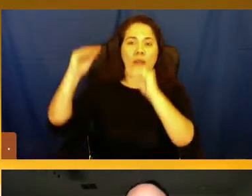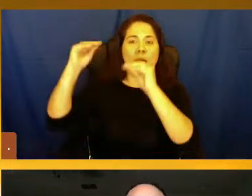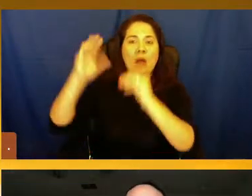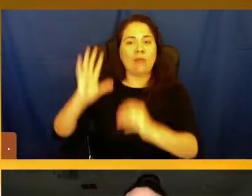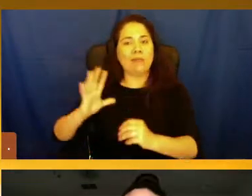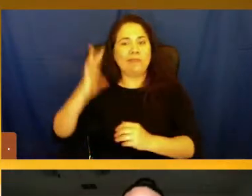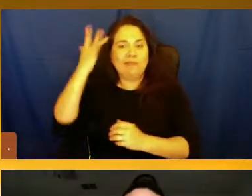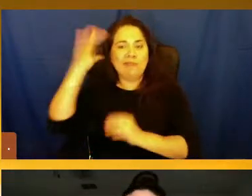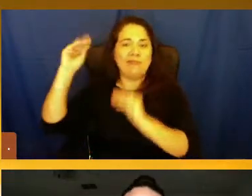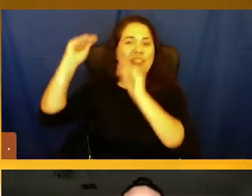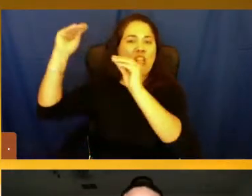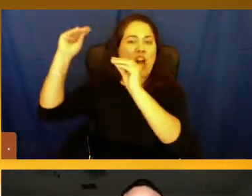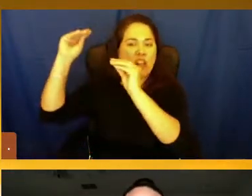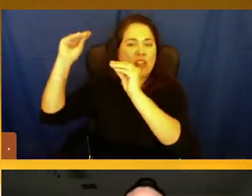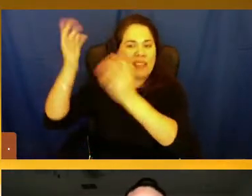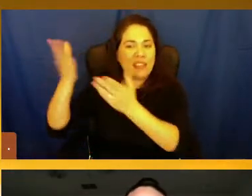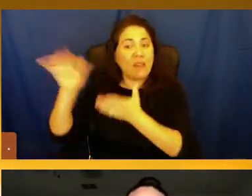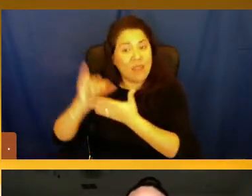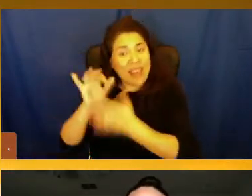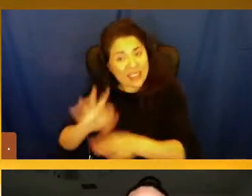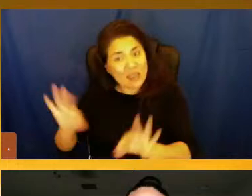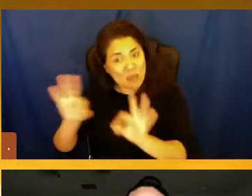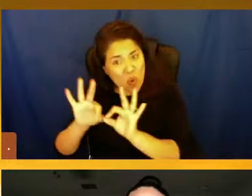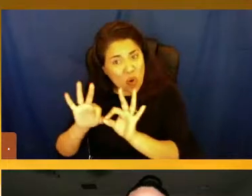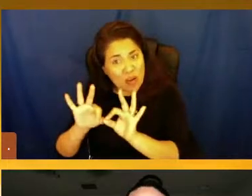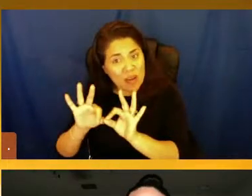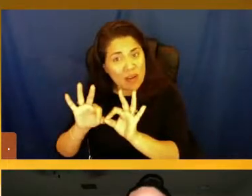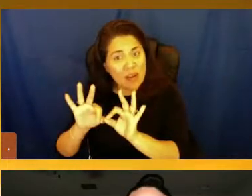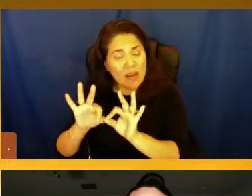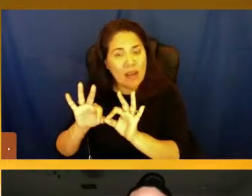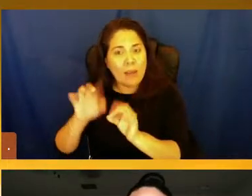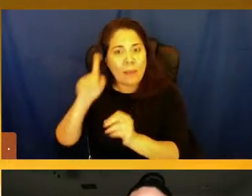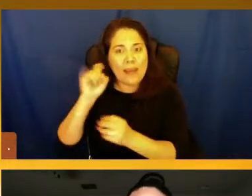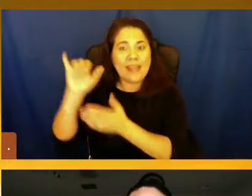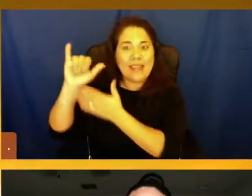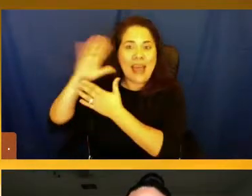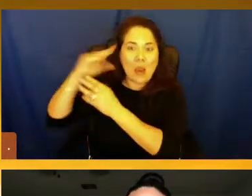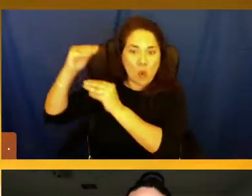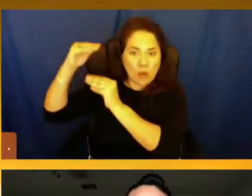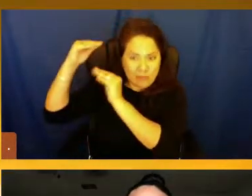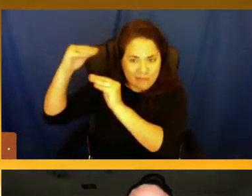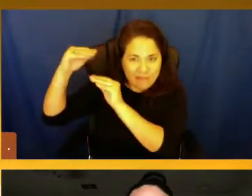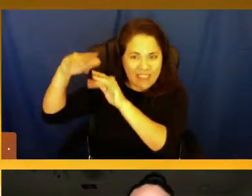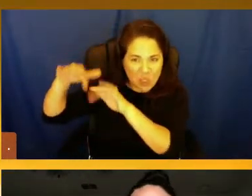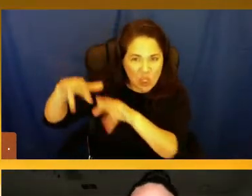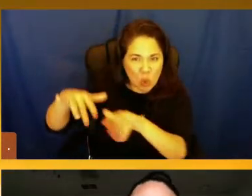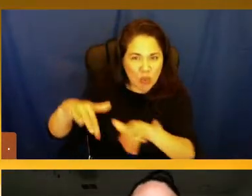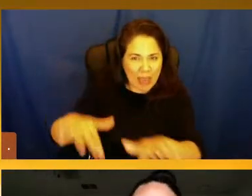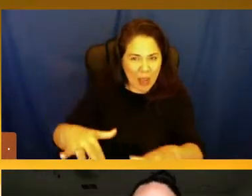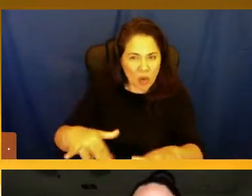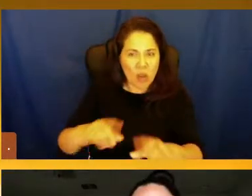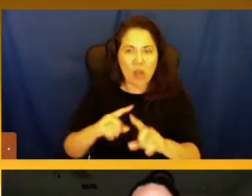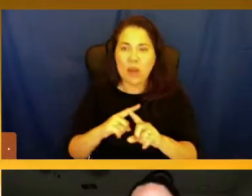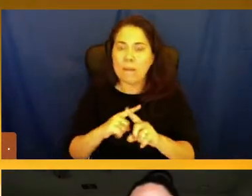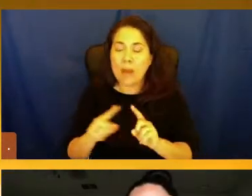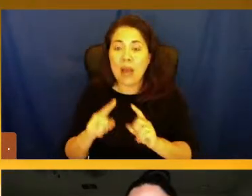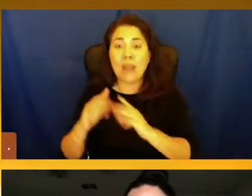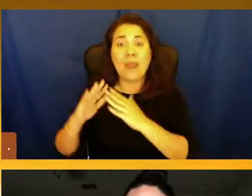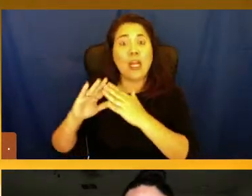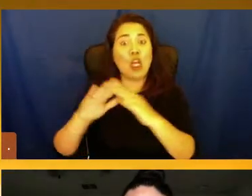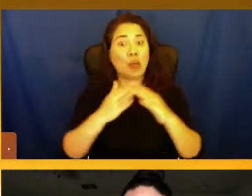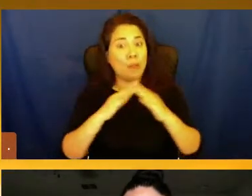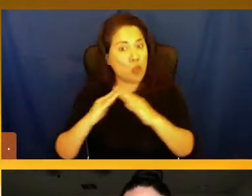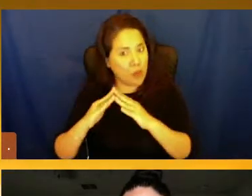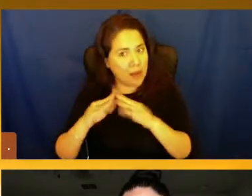important because it in one way or another it eventually trickles down. Mhm. But the community stuff